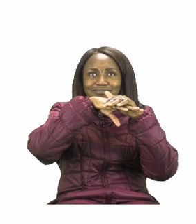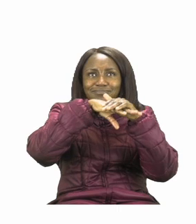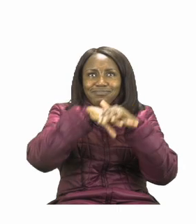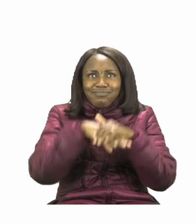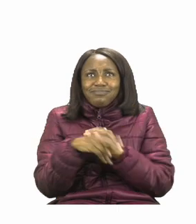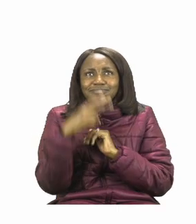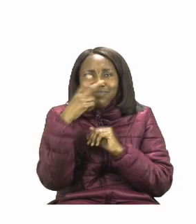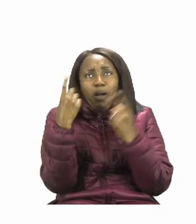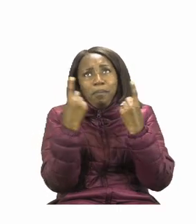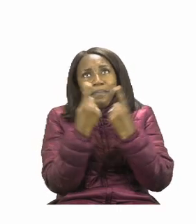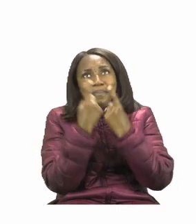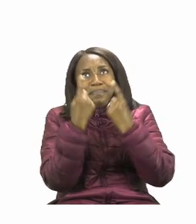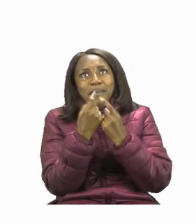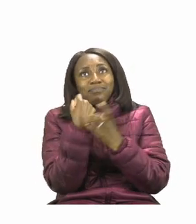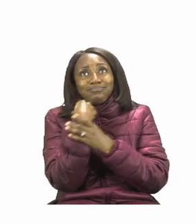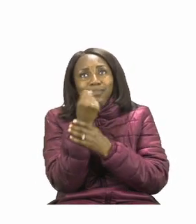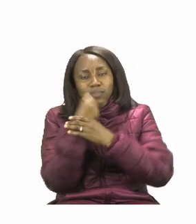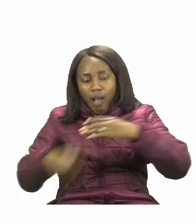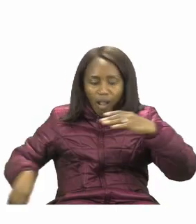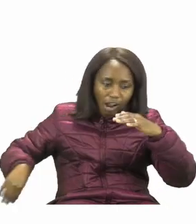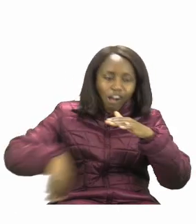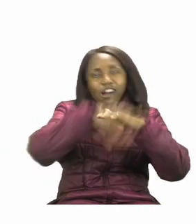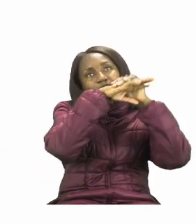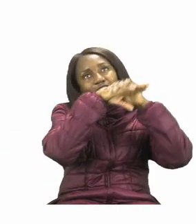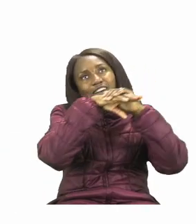him playing with the football.